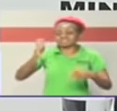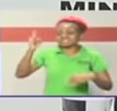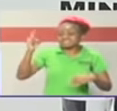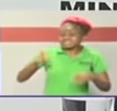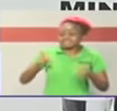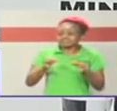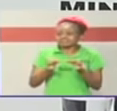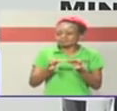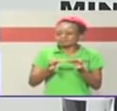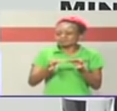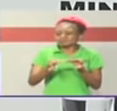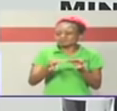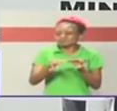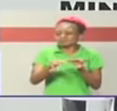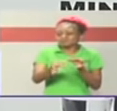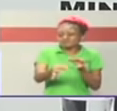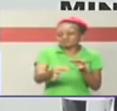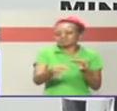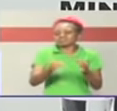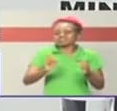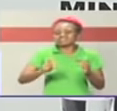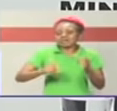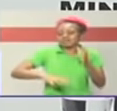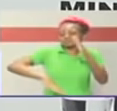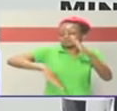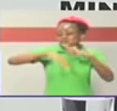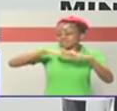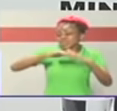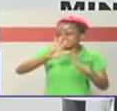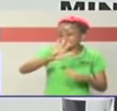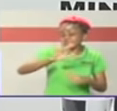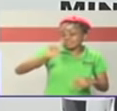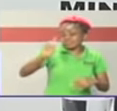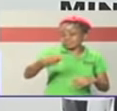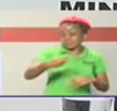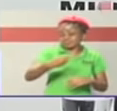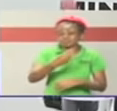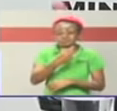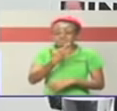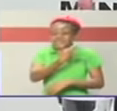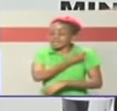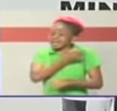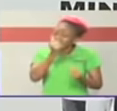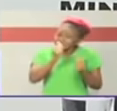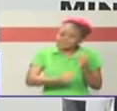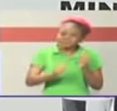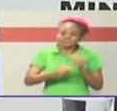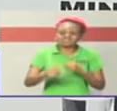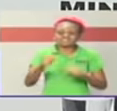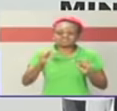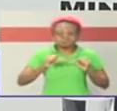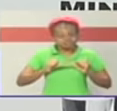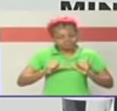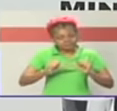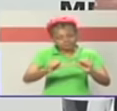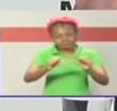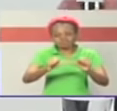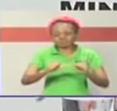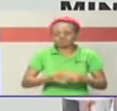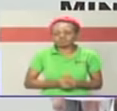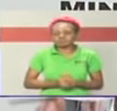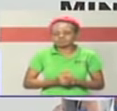up to about 5,000 shots a day, but consistently do that. So we are hoping that